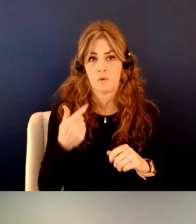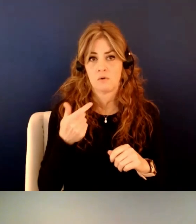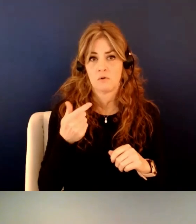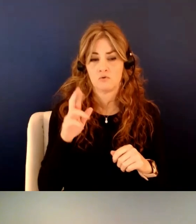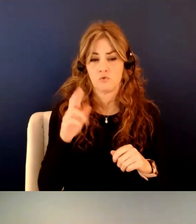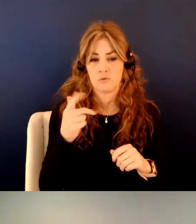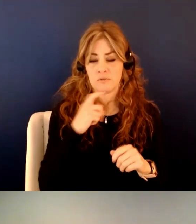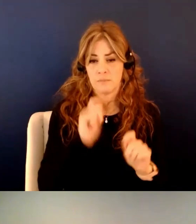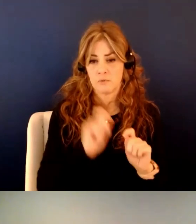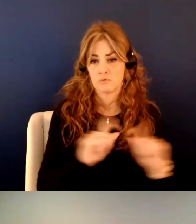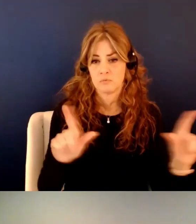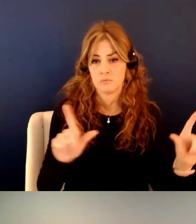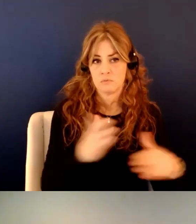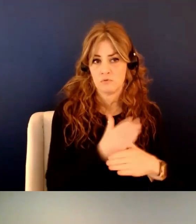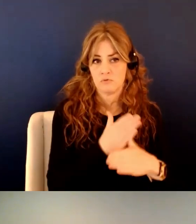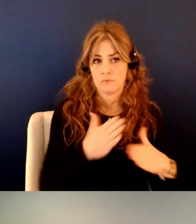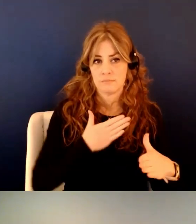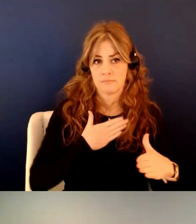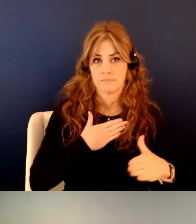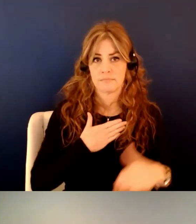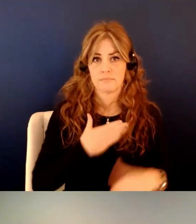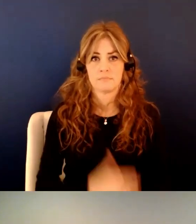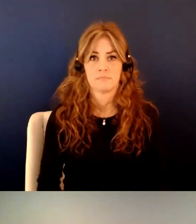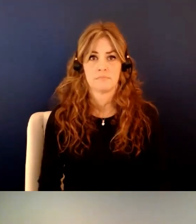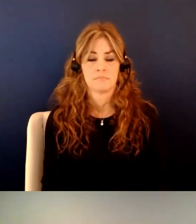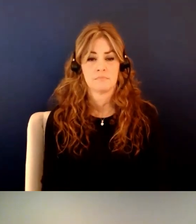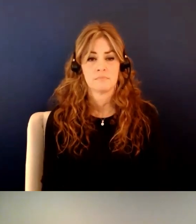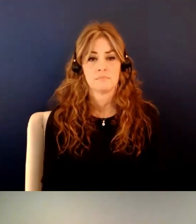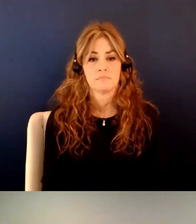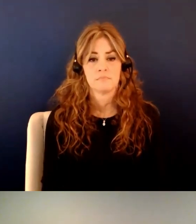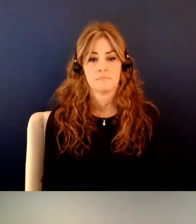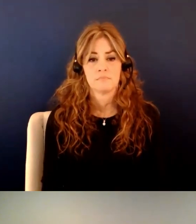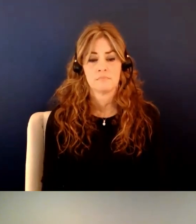you to see where you can